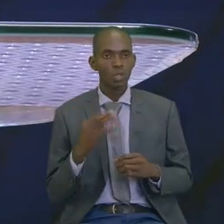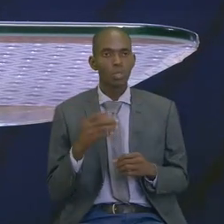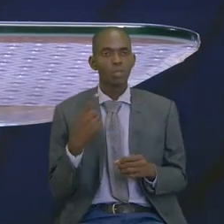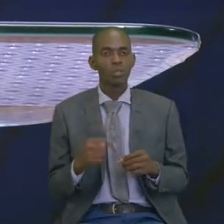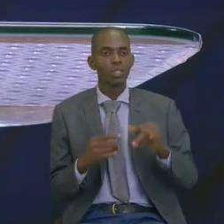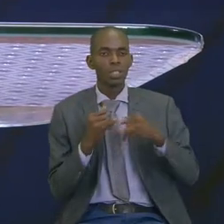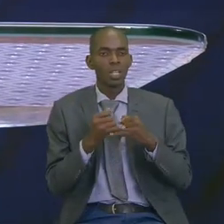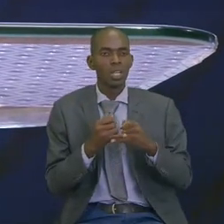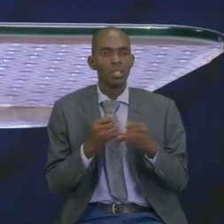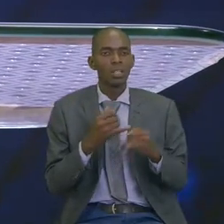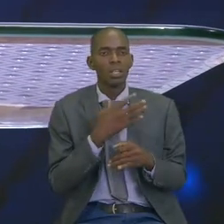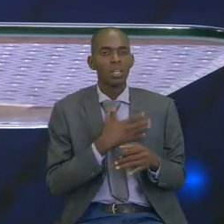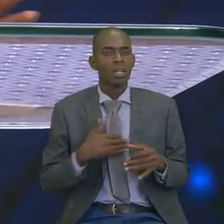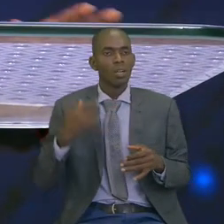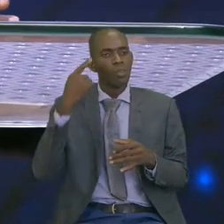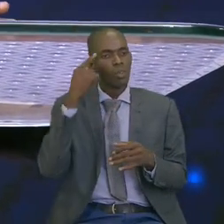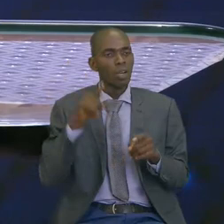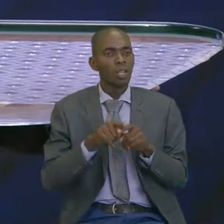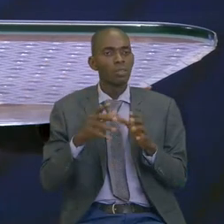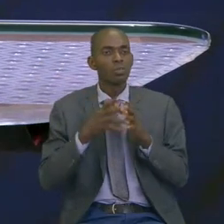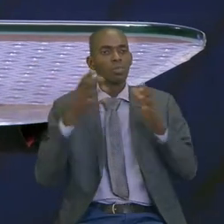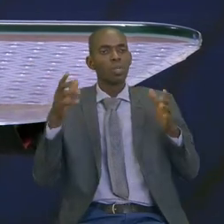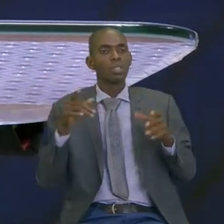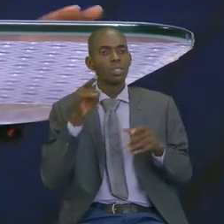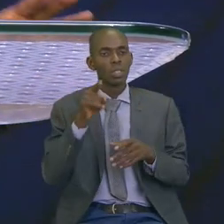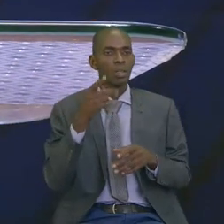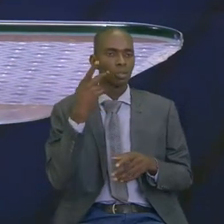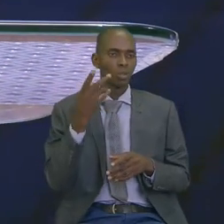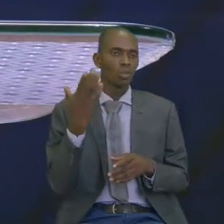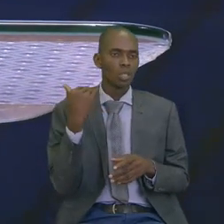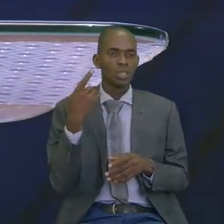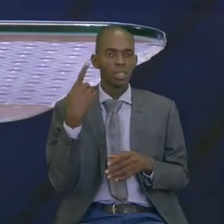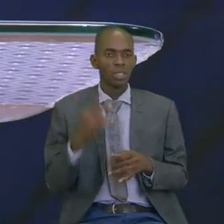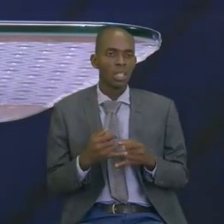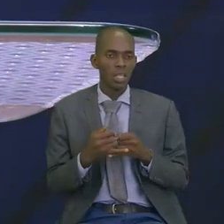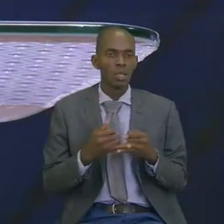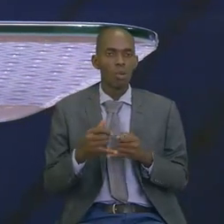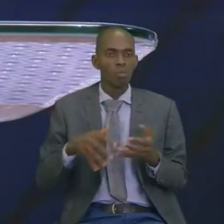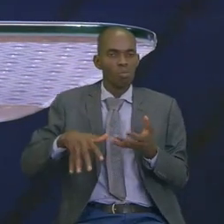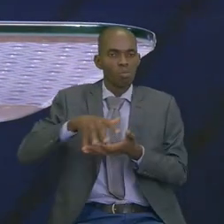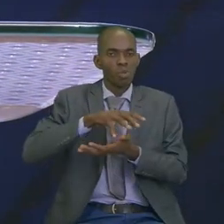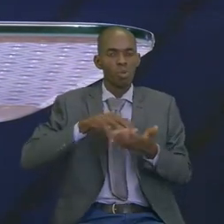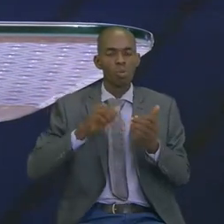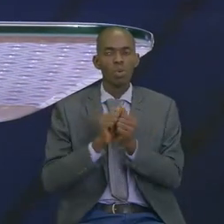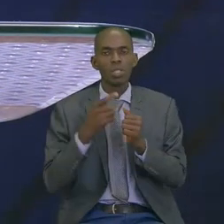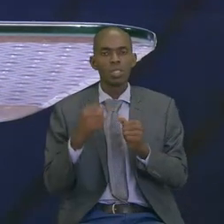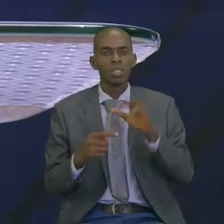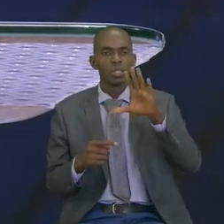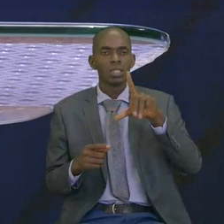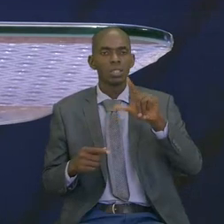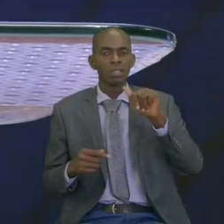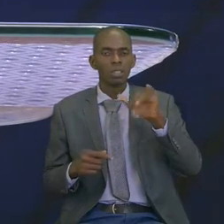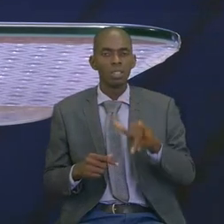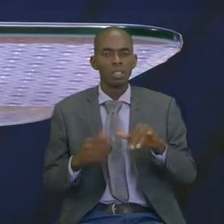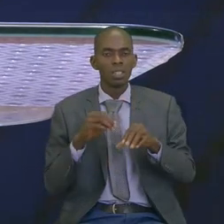as much as thou sawest the iron mixed with the clay. And then in verse 42,